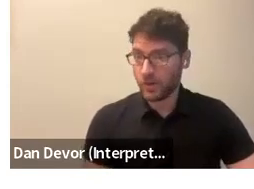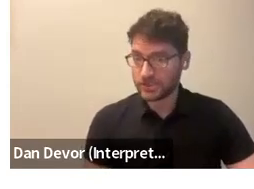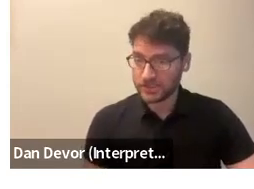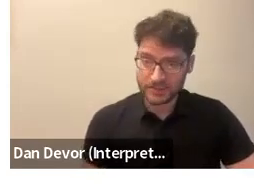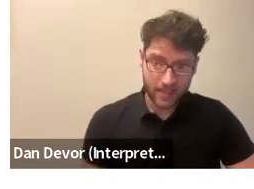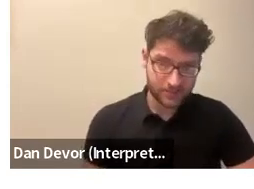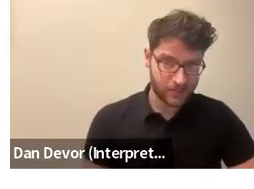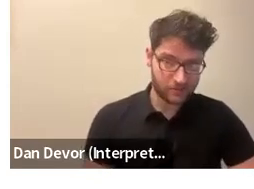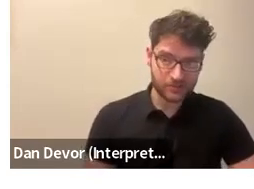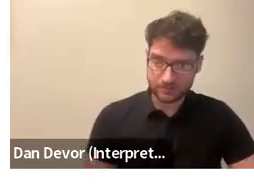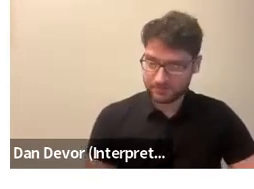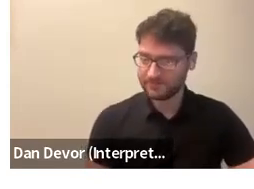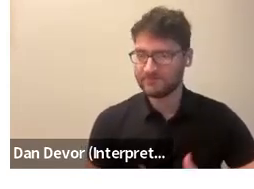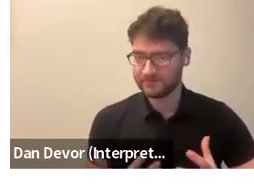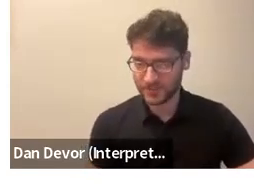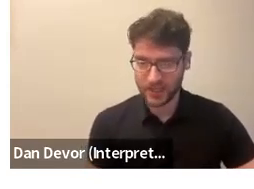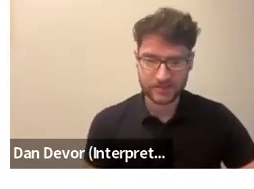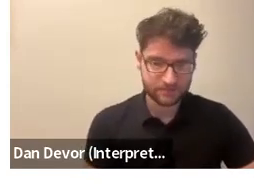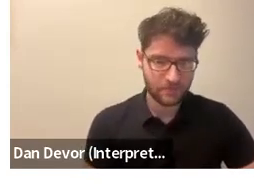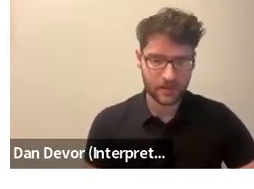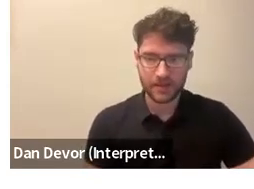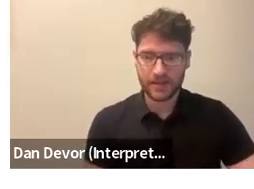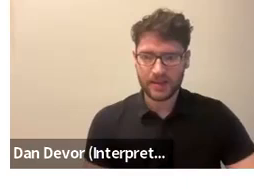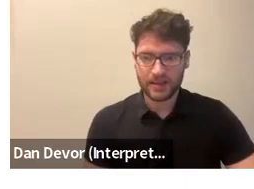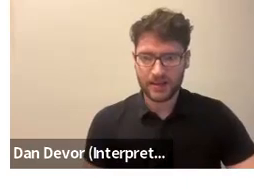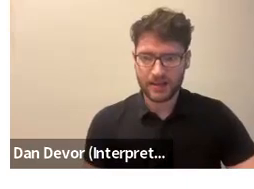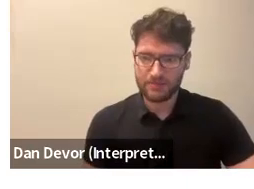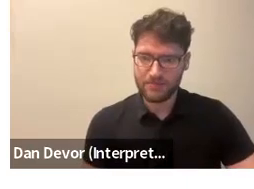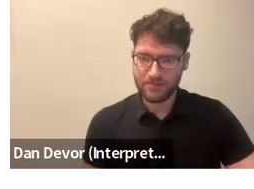Now, the big question, is ASL language? Yes.